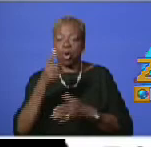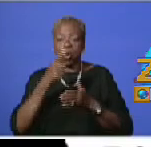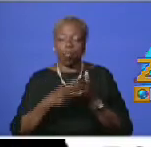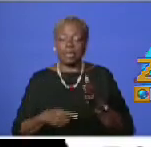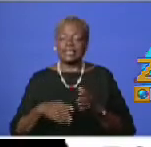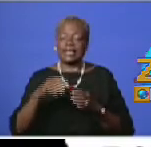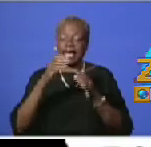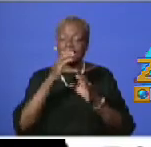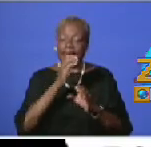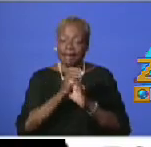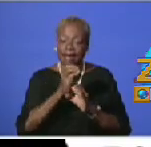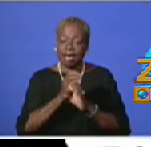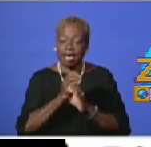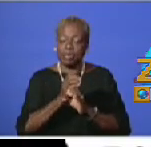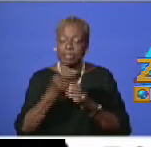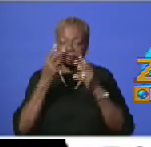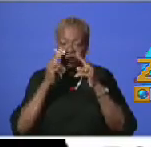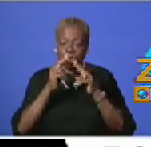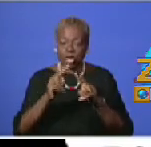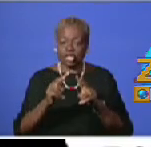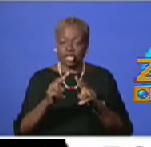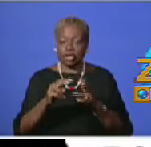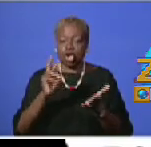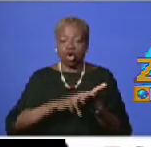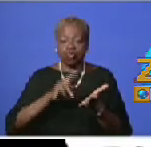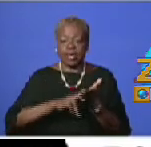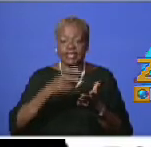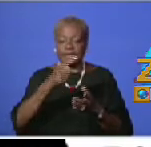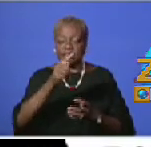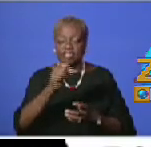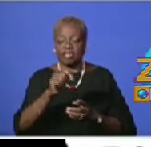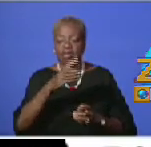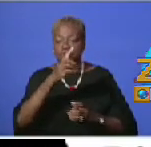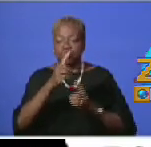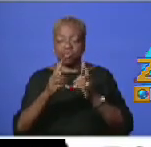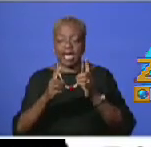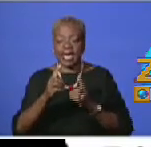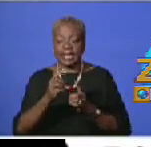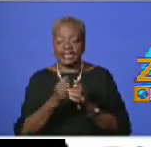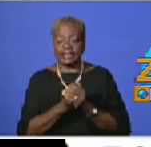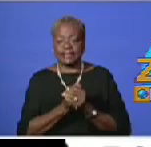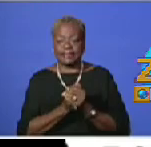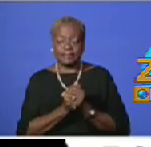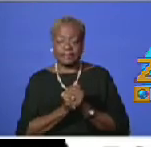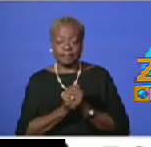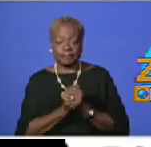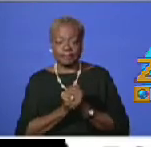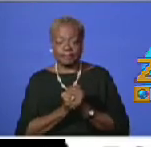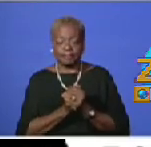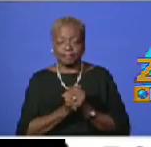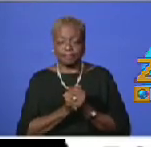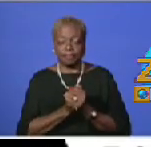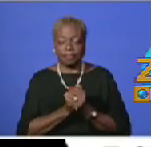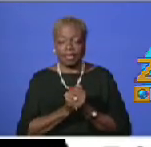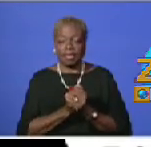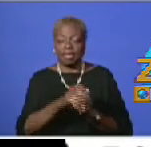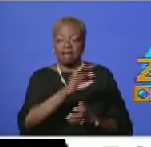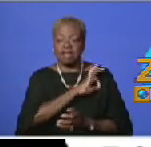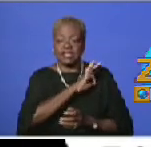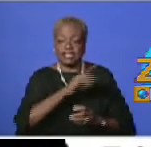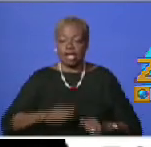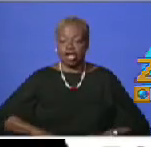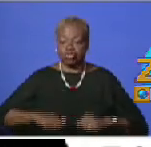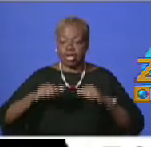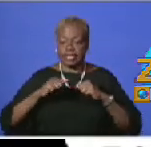it, rate the ride, and we've been able to delete a driver if the driver doesn't work out. Well, Ferguson addresses